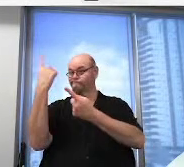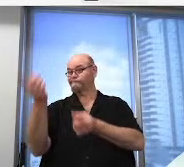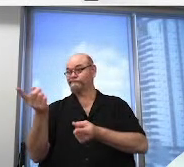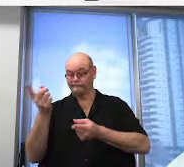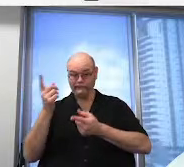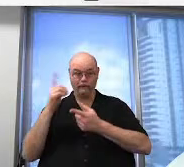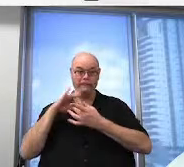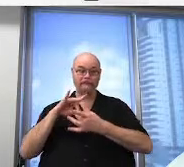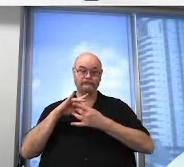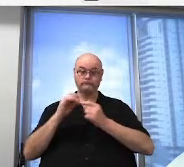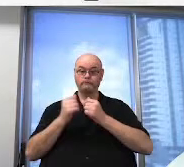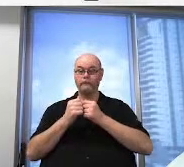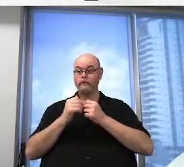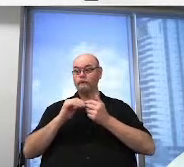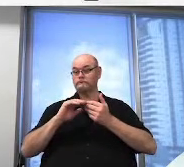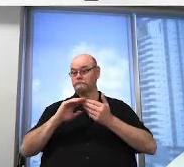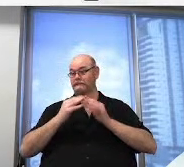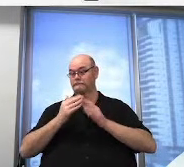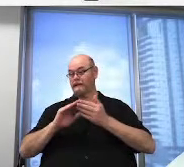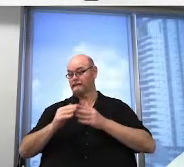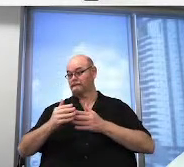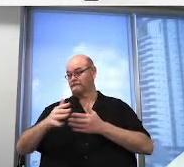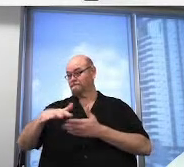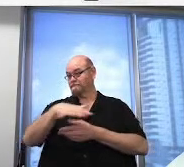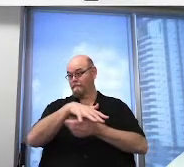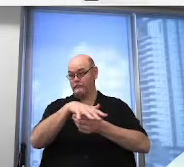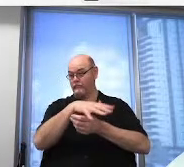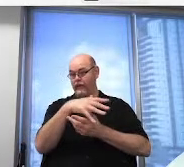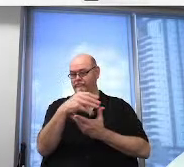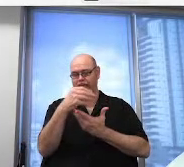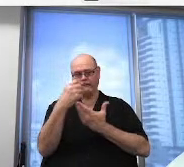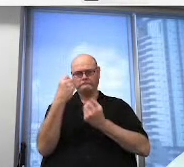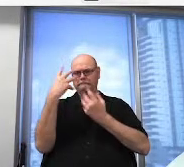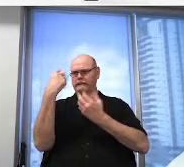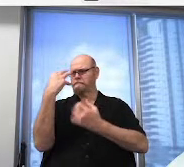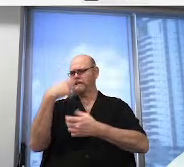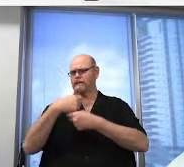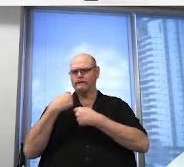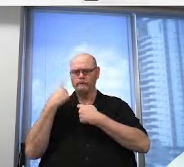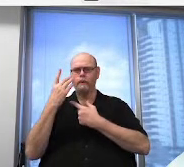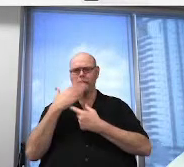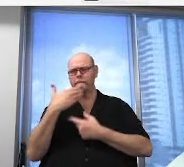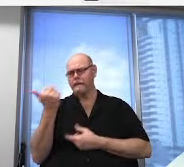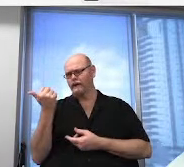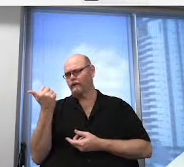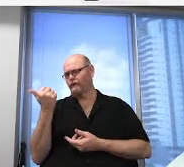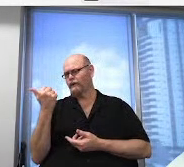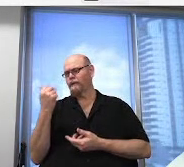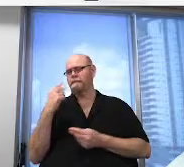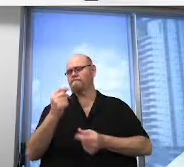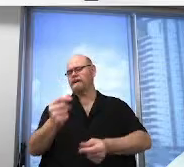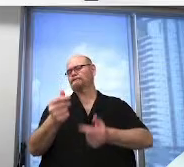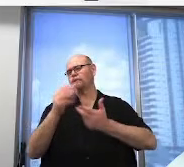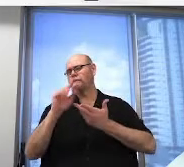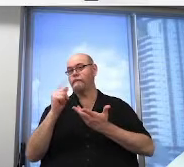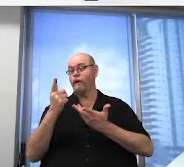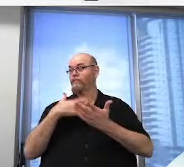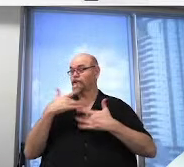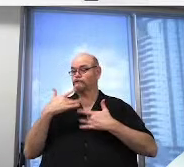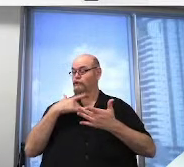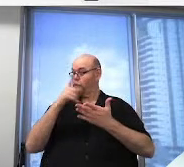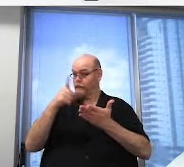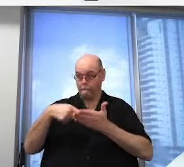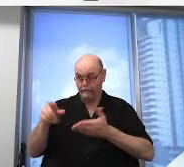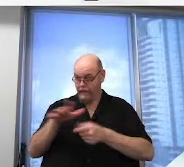long-standing relationships with the municipalities that have gone back years, it may be something that could progress quicker. Well, is there something about, are